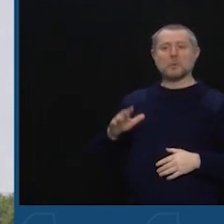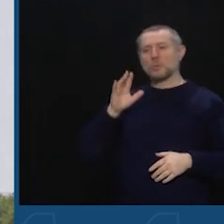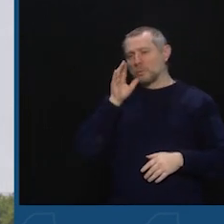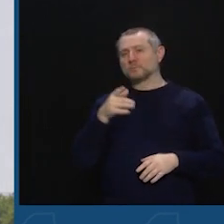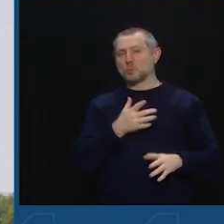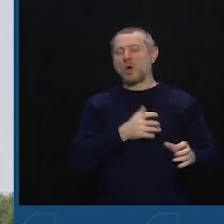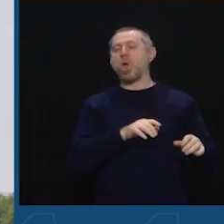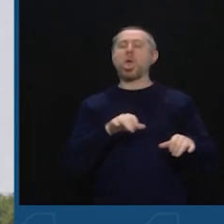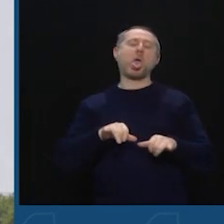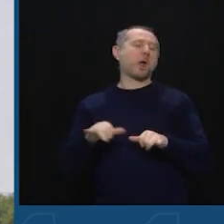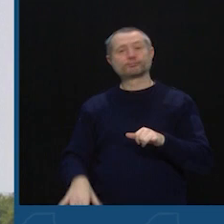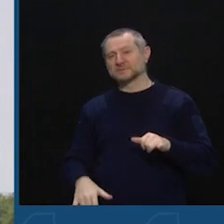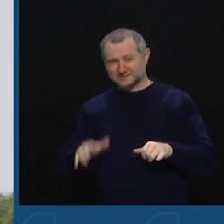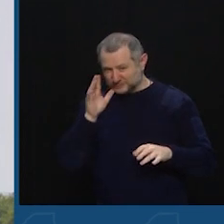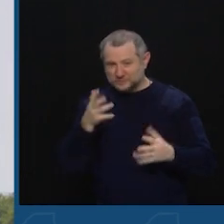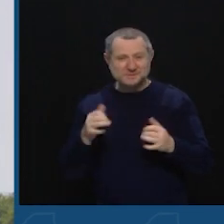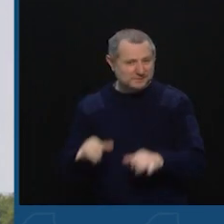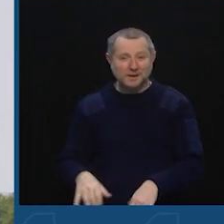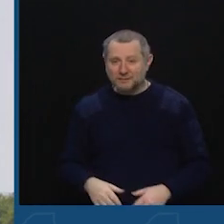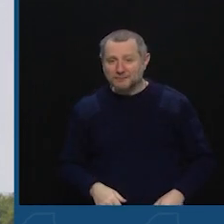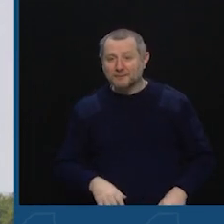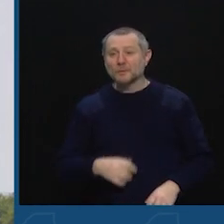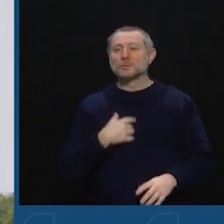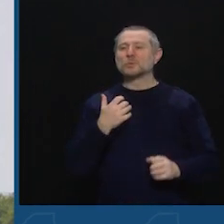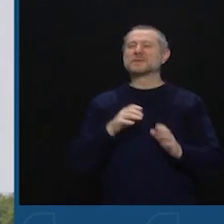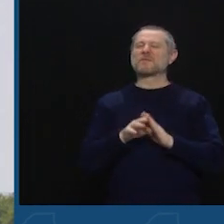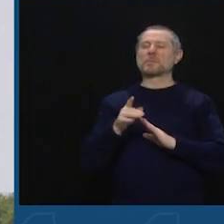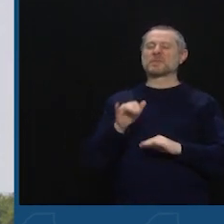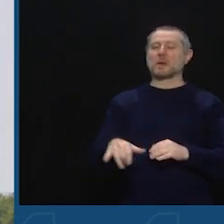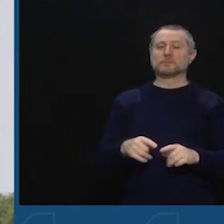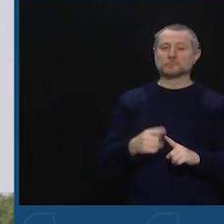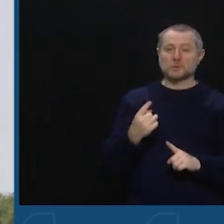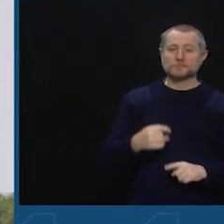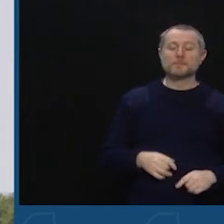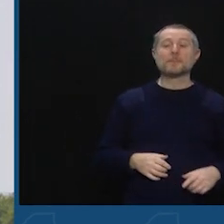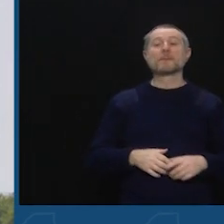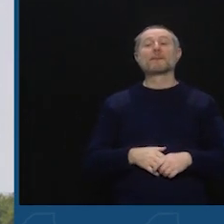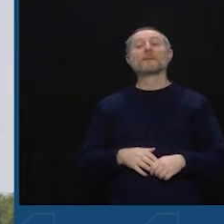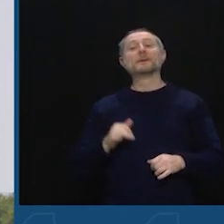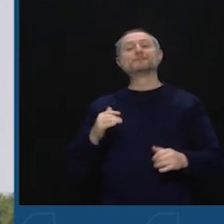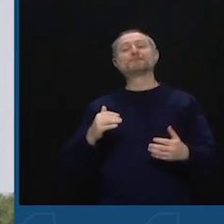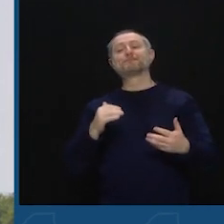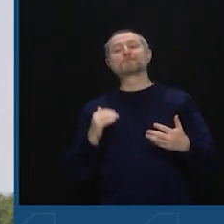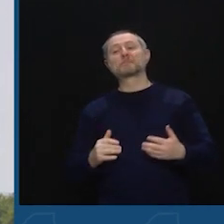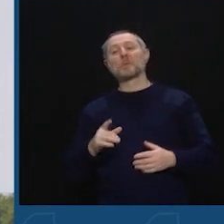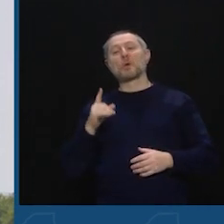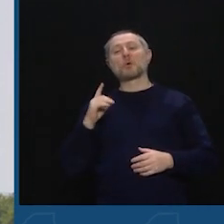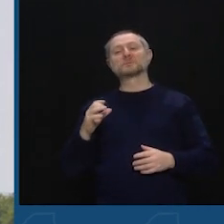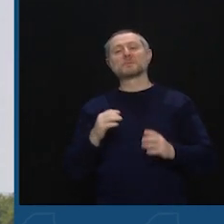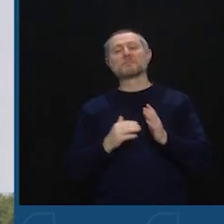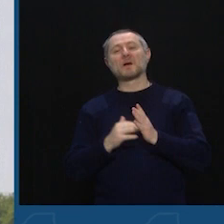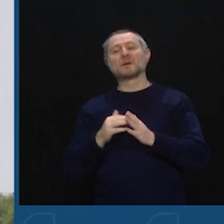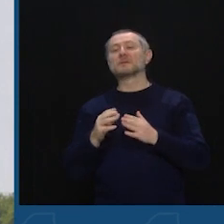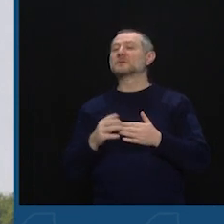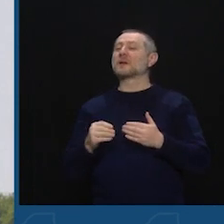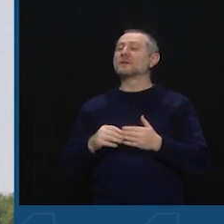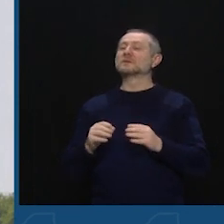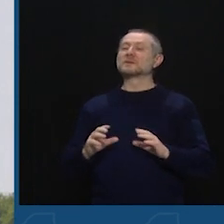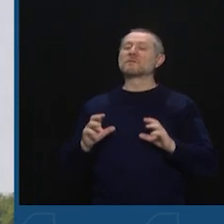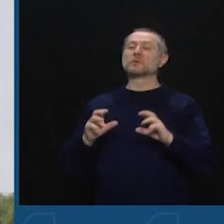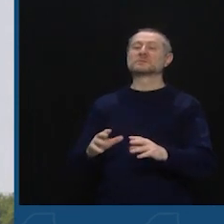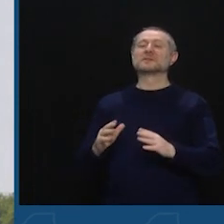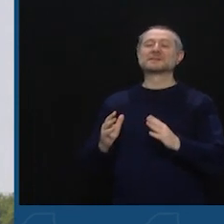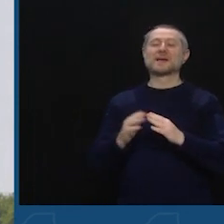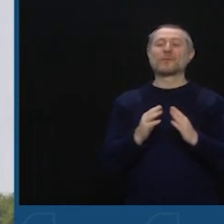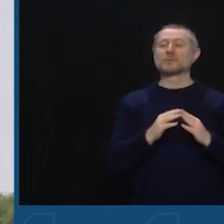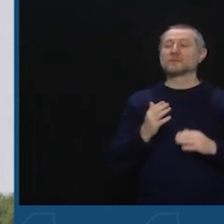that is one of our assets we need to continue developing. $100 million we're going to be putting toward our downtown revitalization initiative.